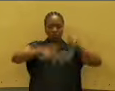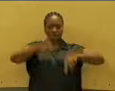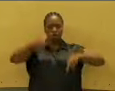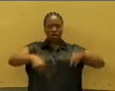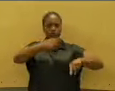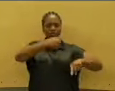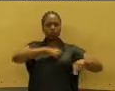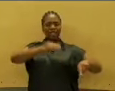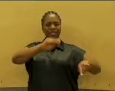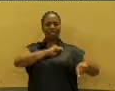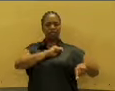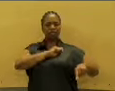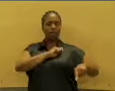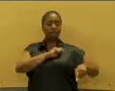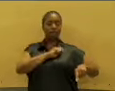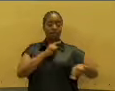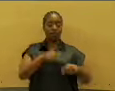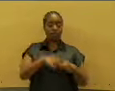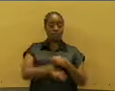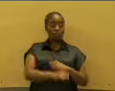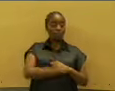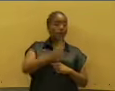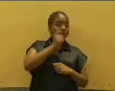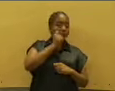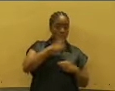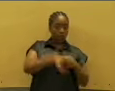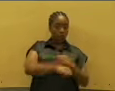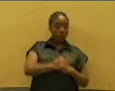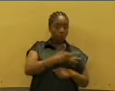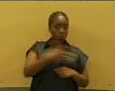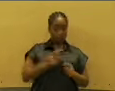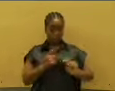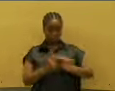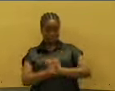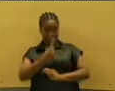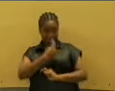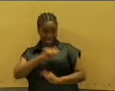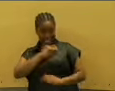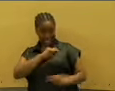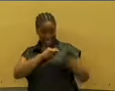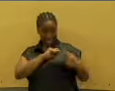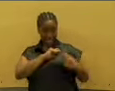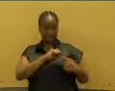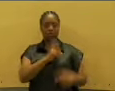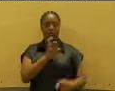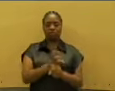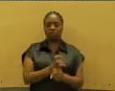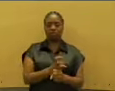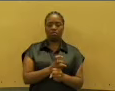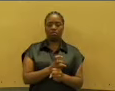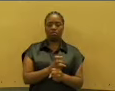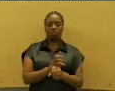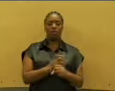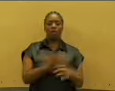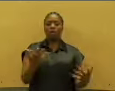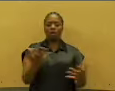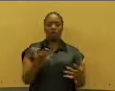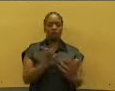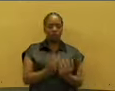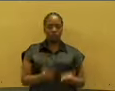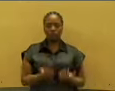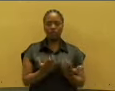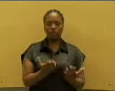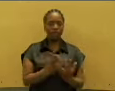patients. Interestingly, this is at odds with the observation in other public institutions where the work of civil organizations is